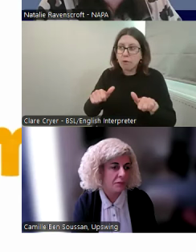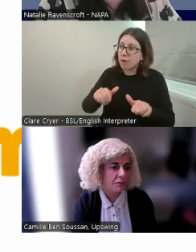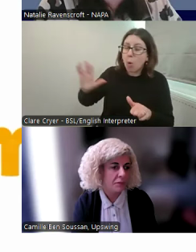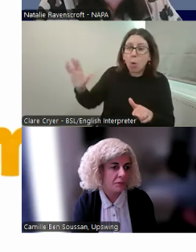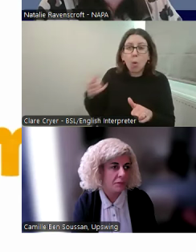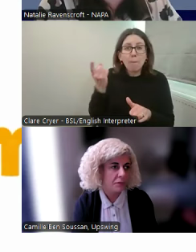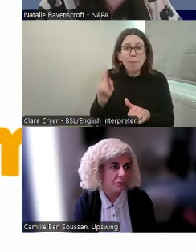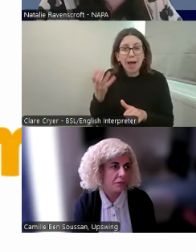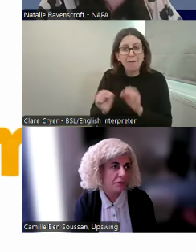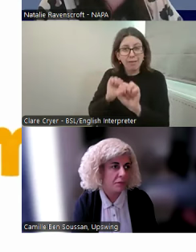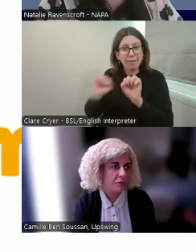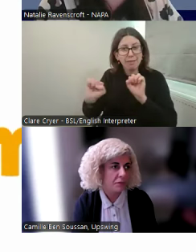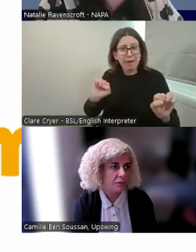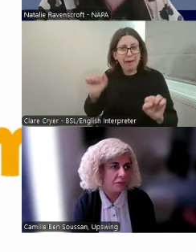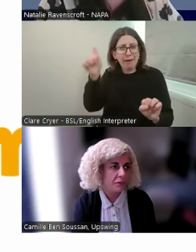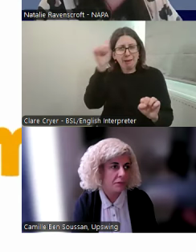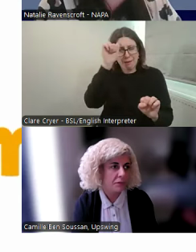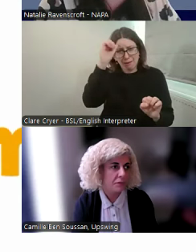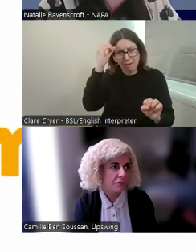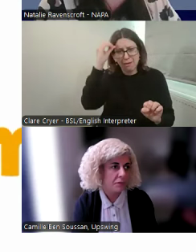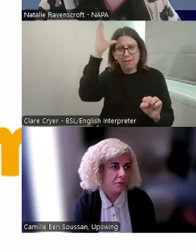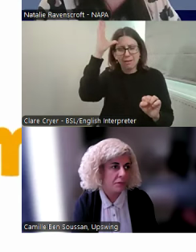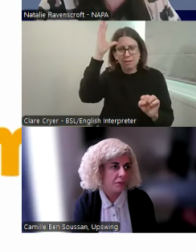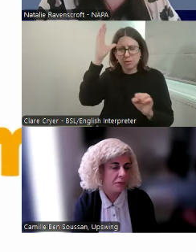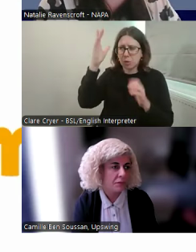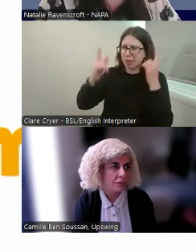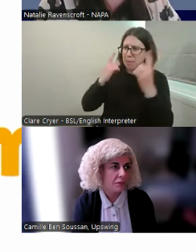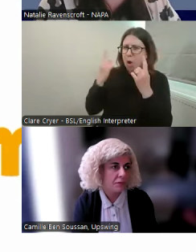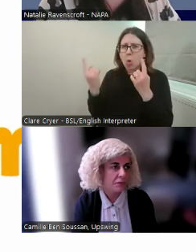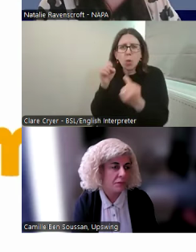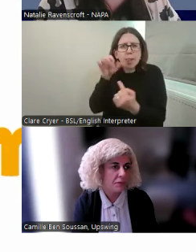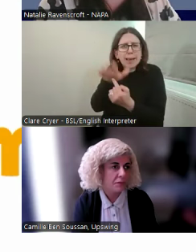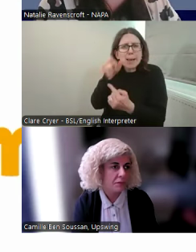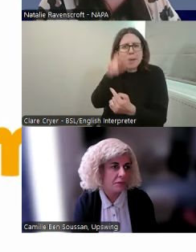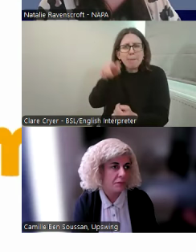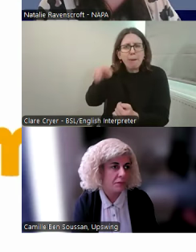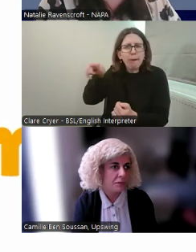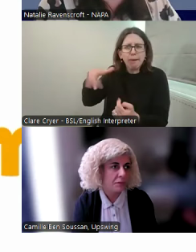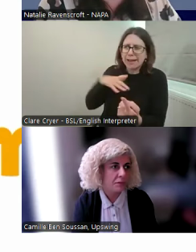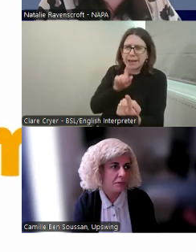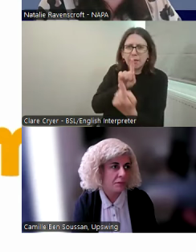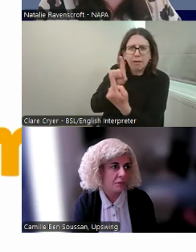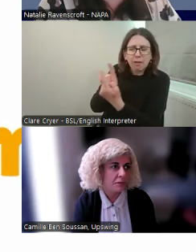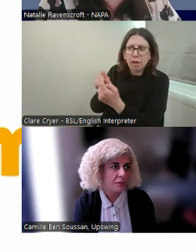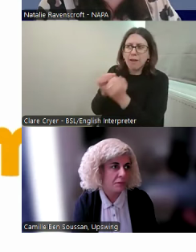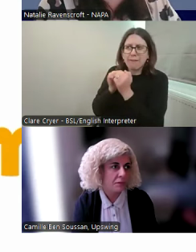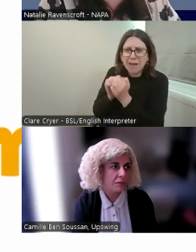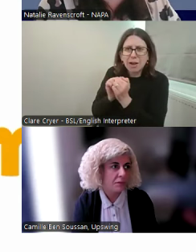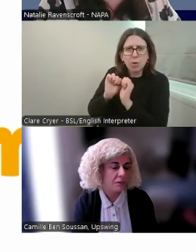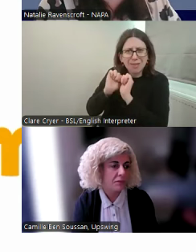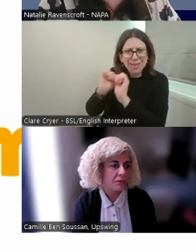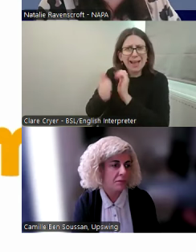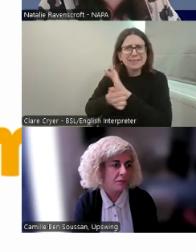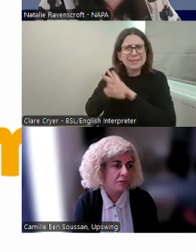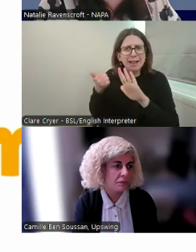key collaborators are and valuing their knowledge and skills and experience. So rather than